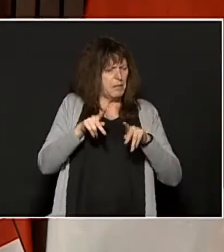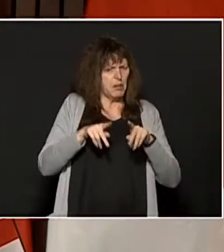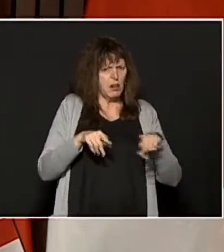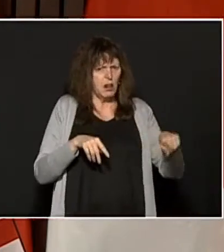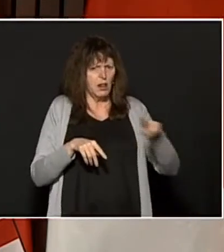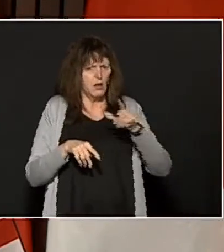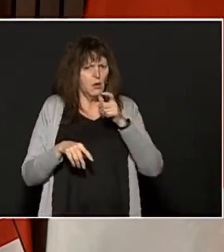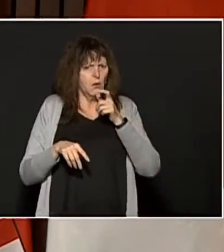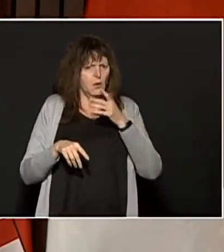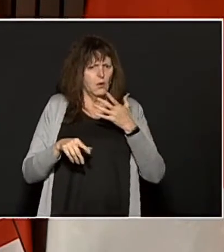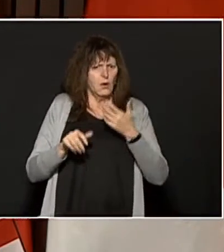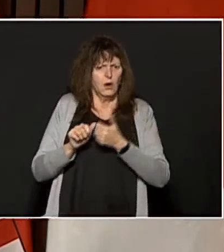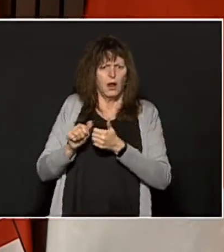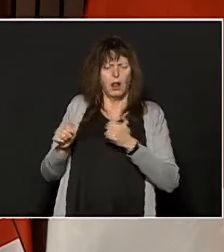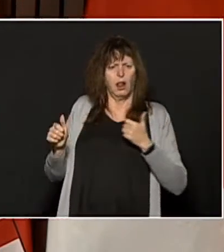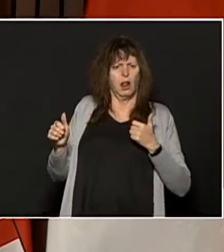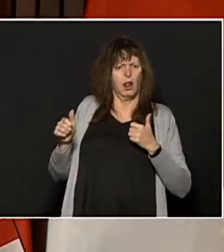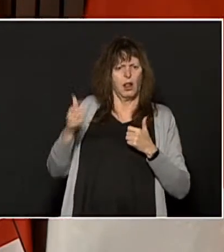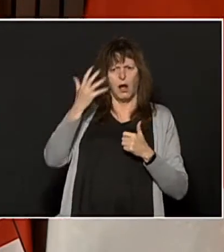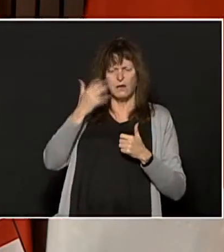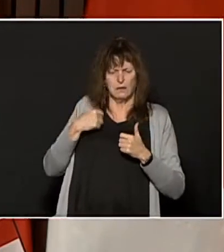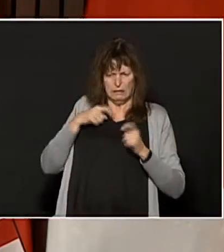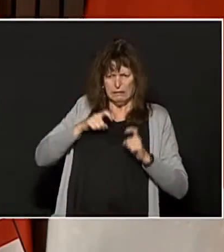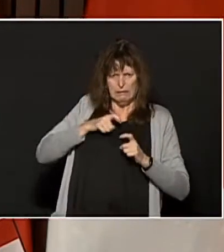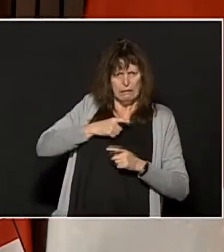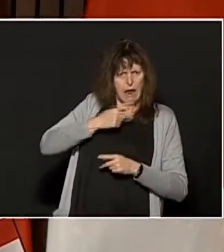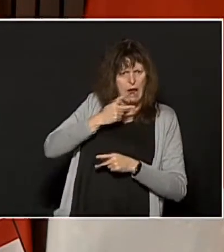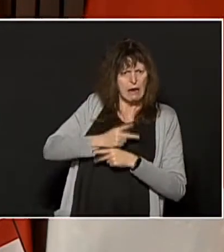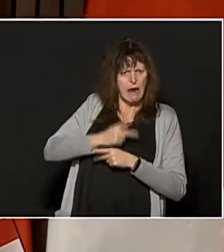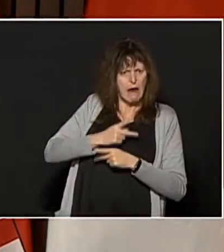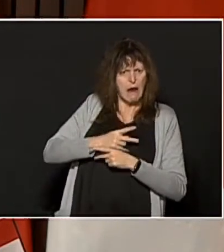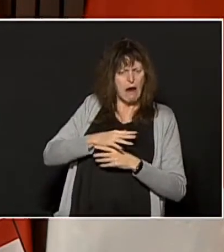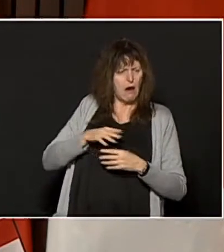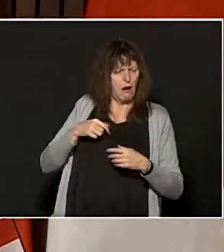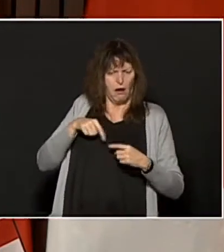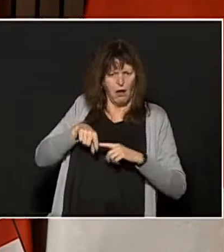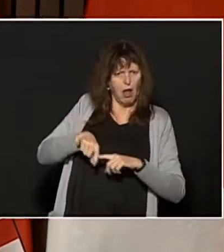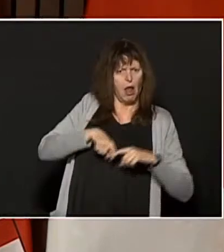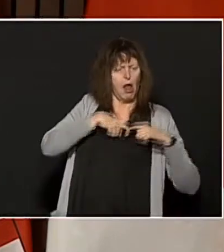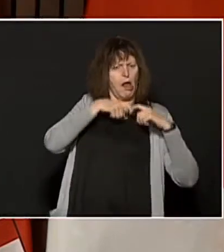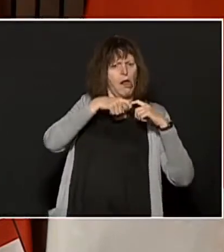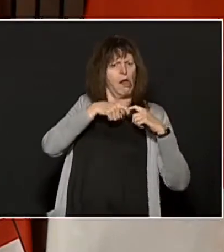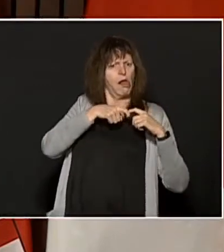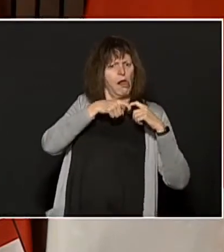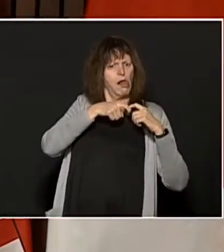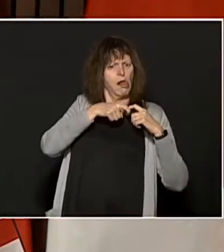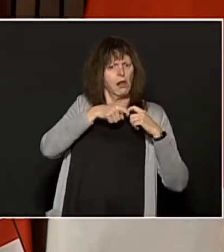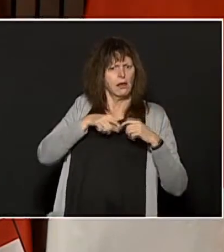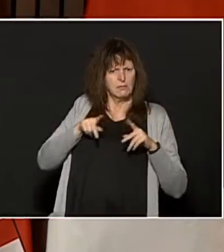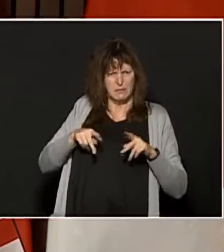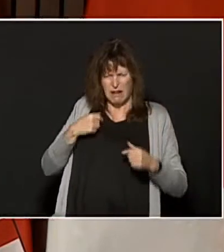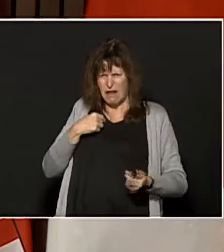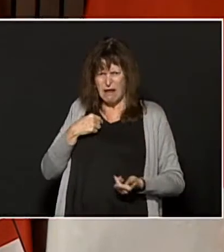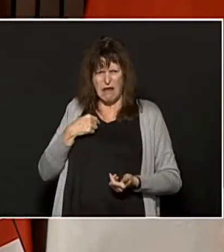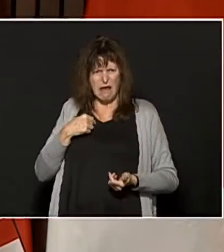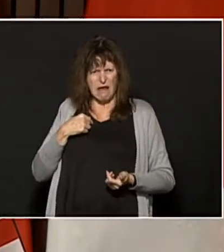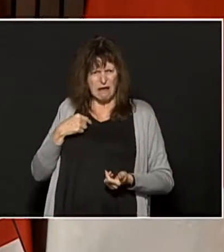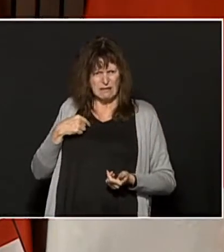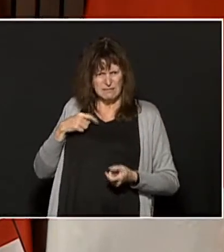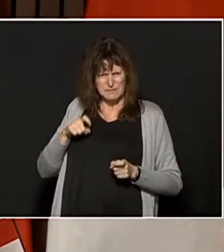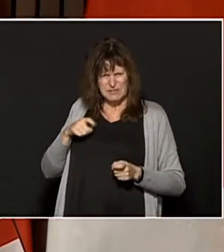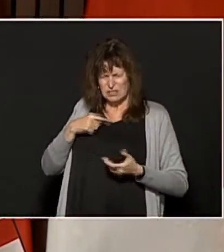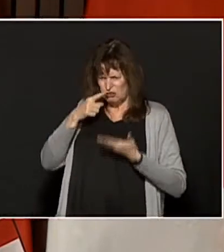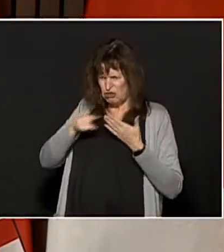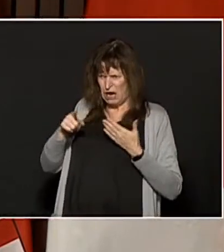people who need care, who need to be in hospital, who aren't coming, people who need urgent attention. While it's true